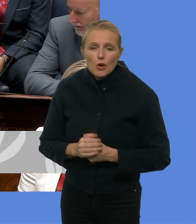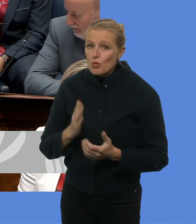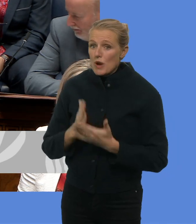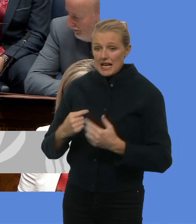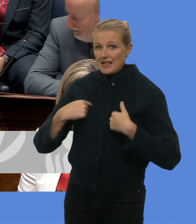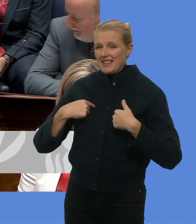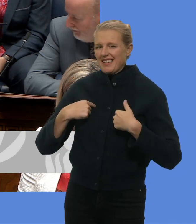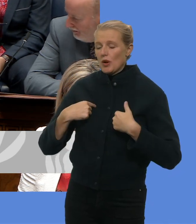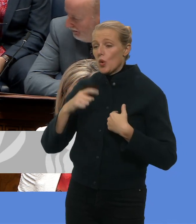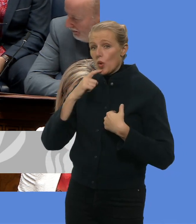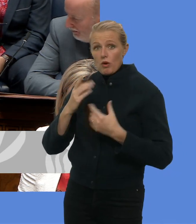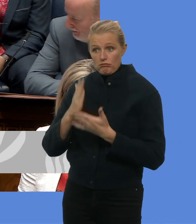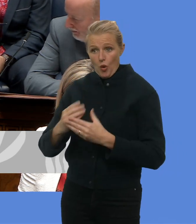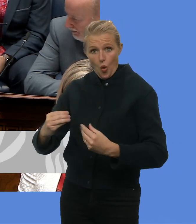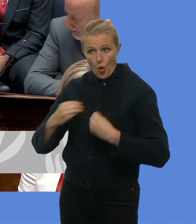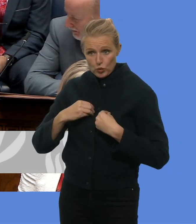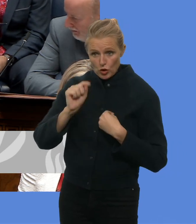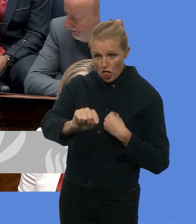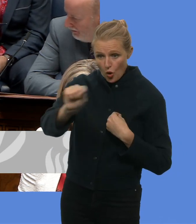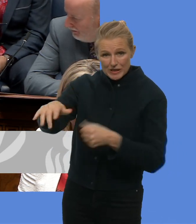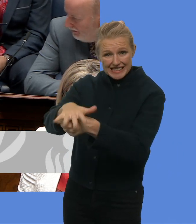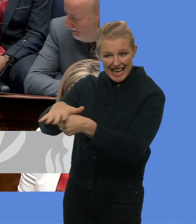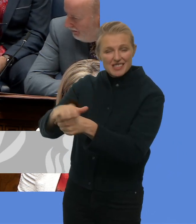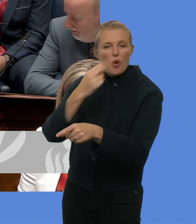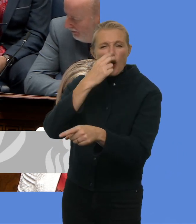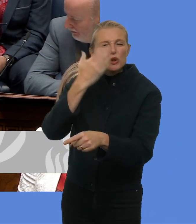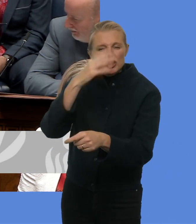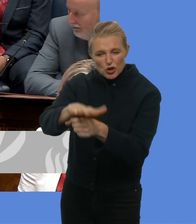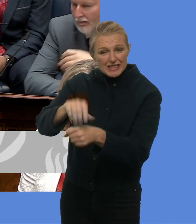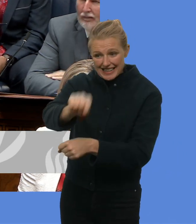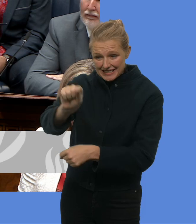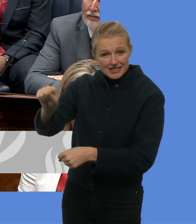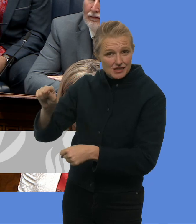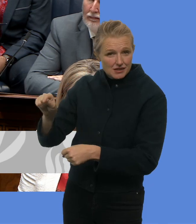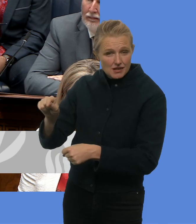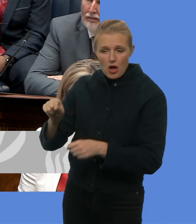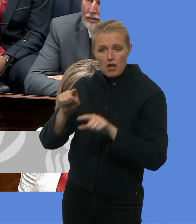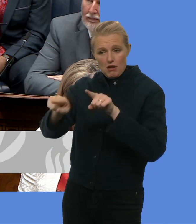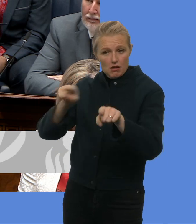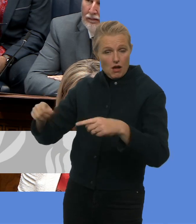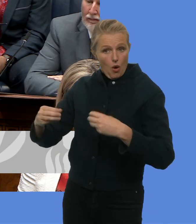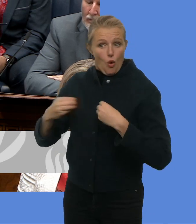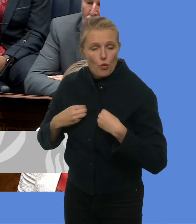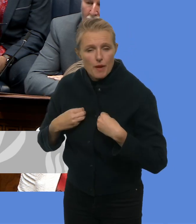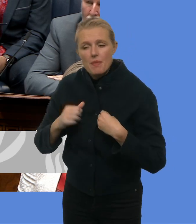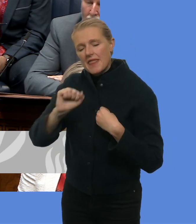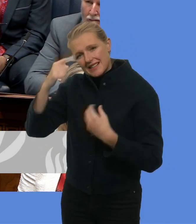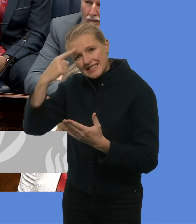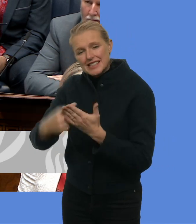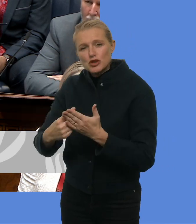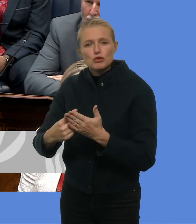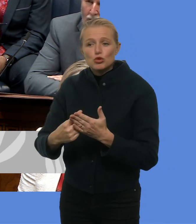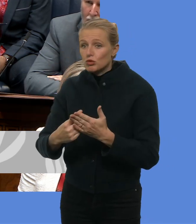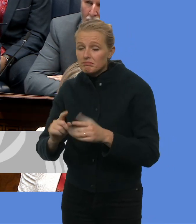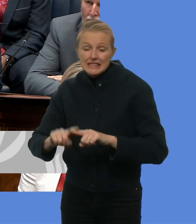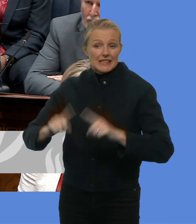who legally own them at that time to decide will there be any way in which they can be either repurposed or disposed of. At this stage,